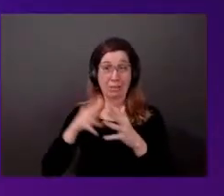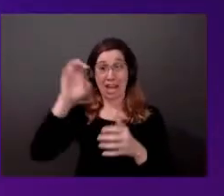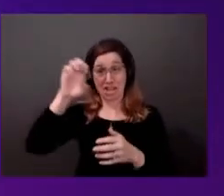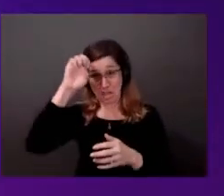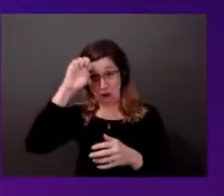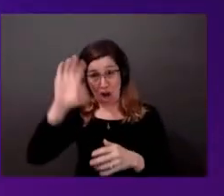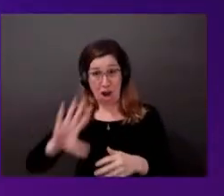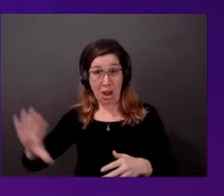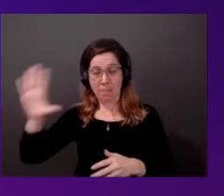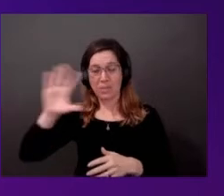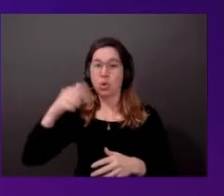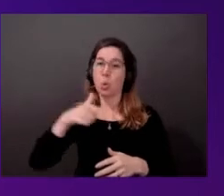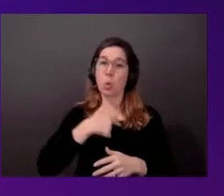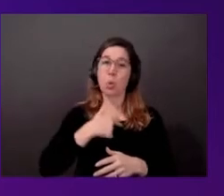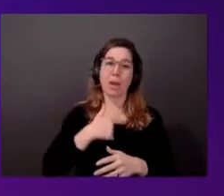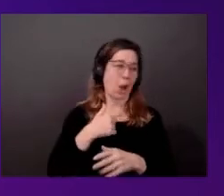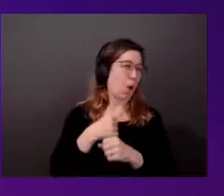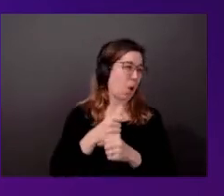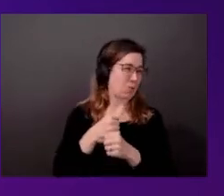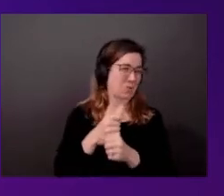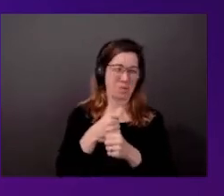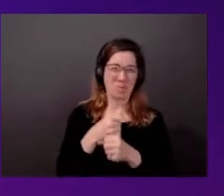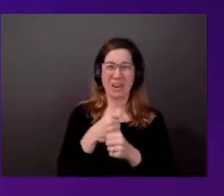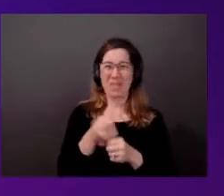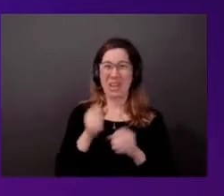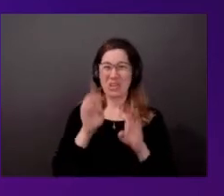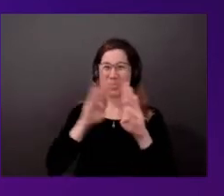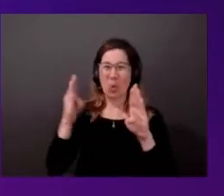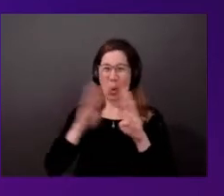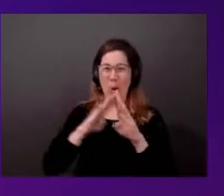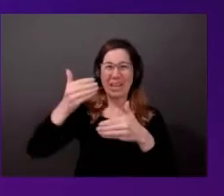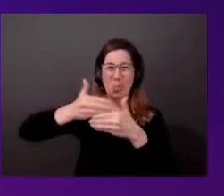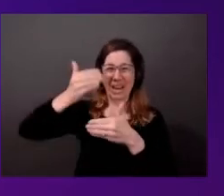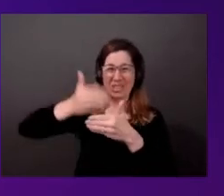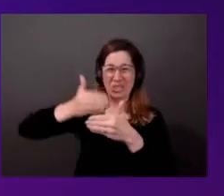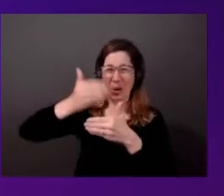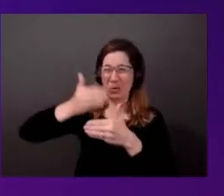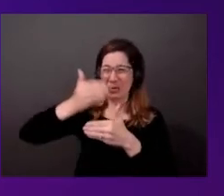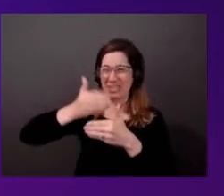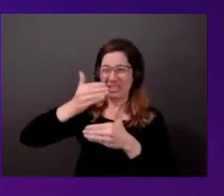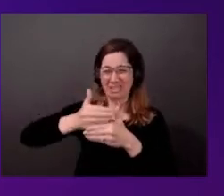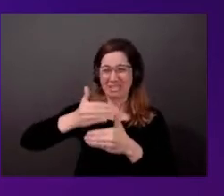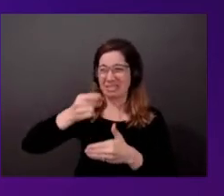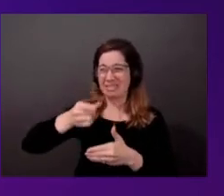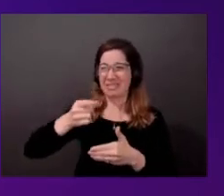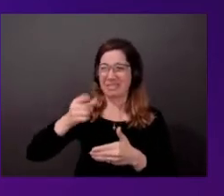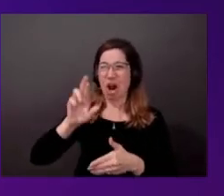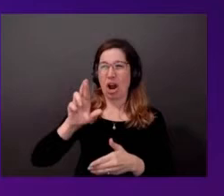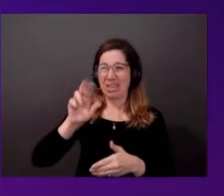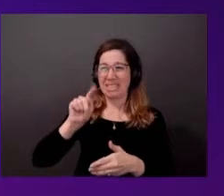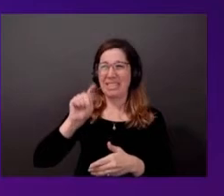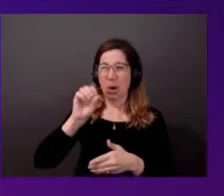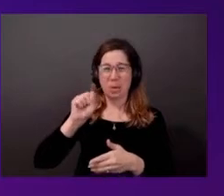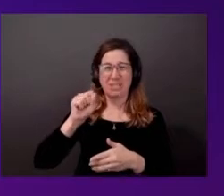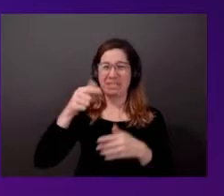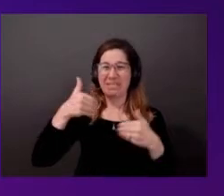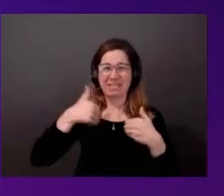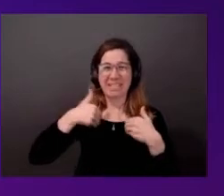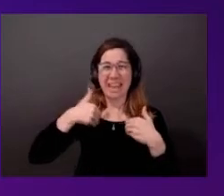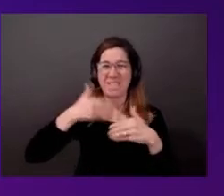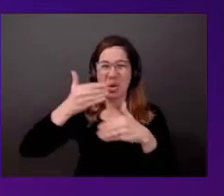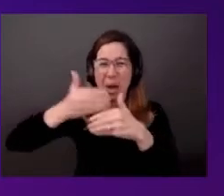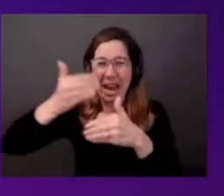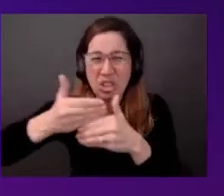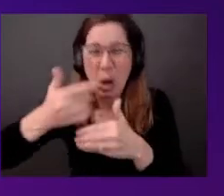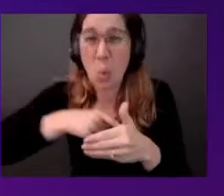for doors and windows industry. We also got a bunch of IoT products That's very much focused around